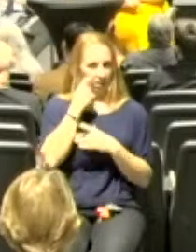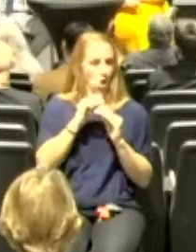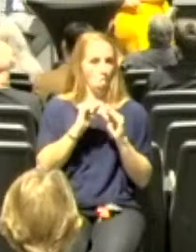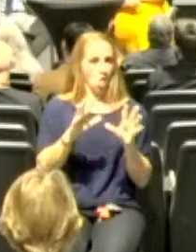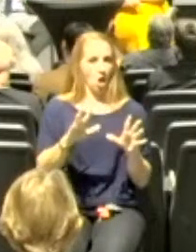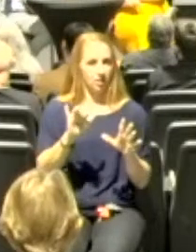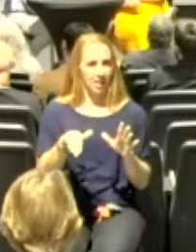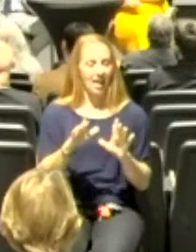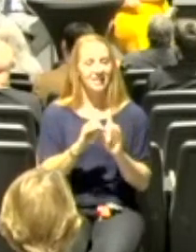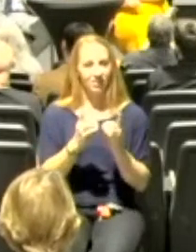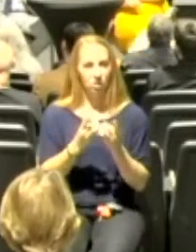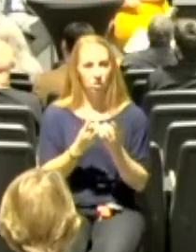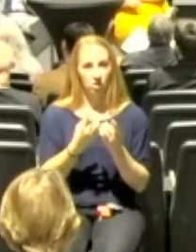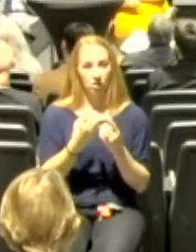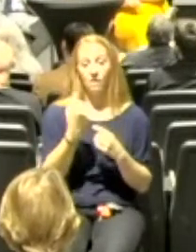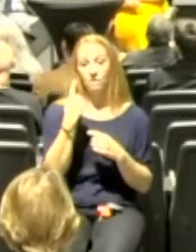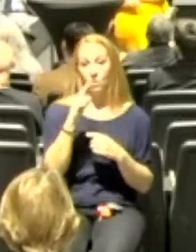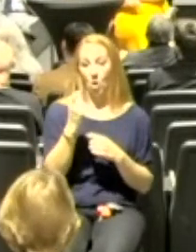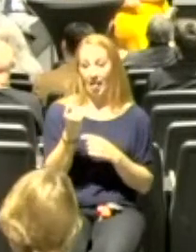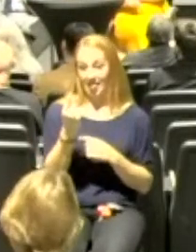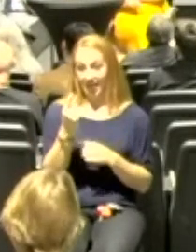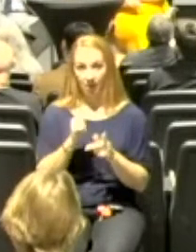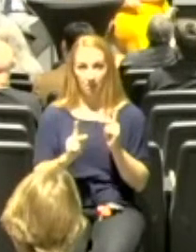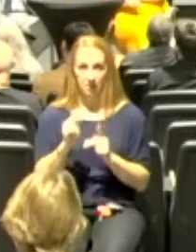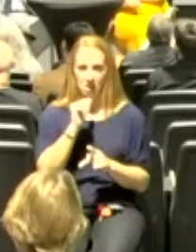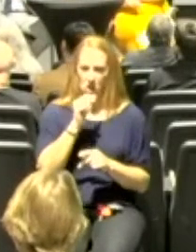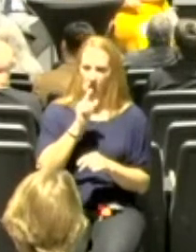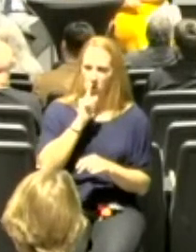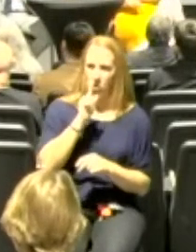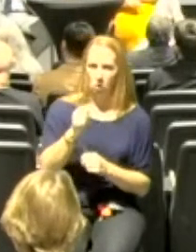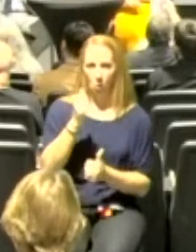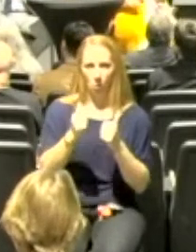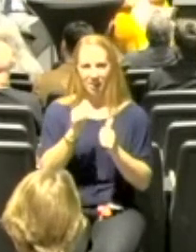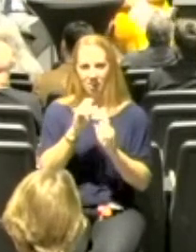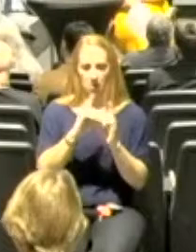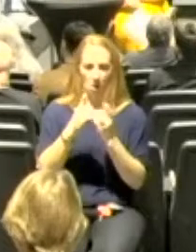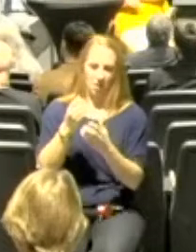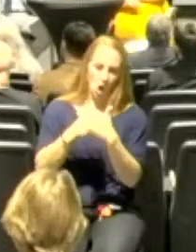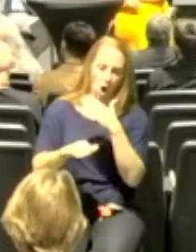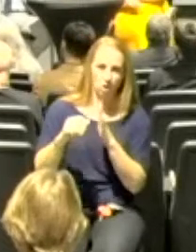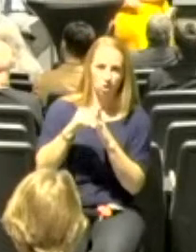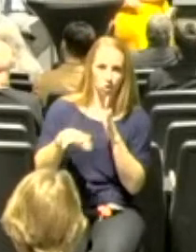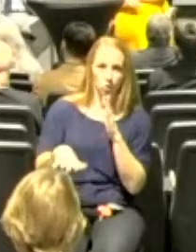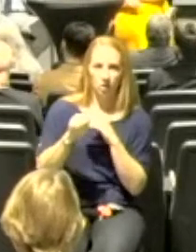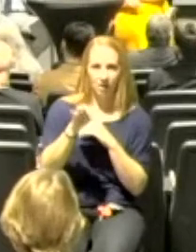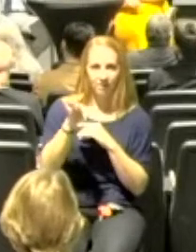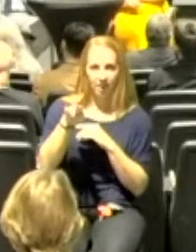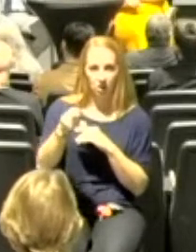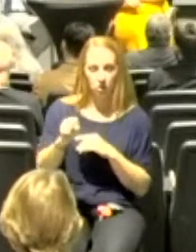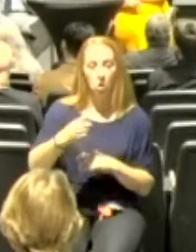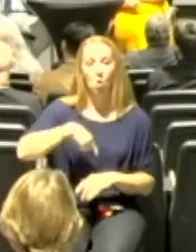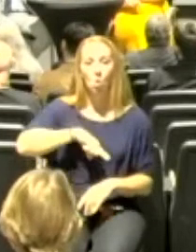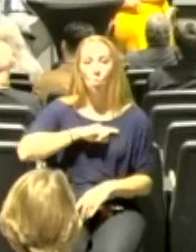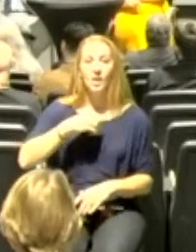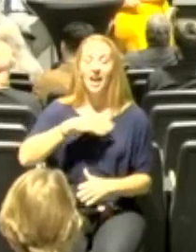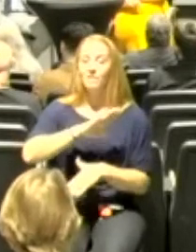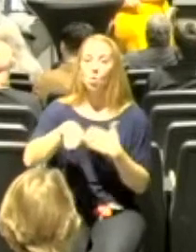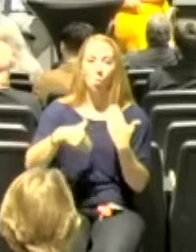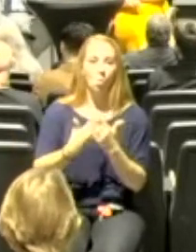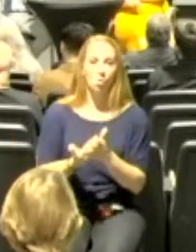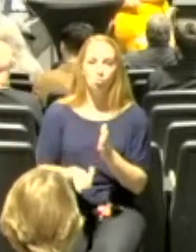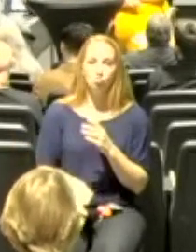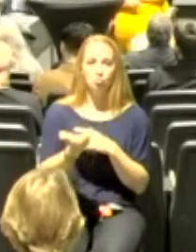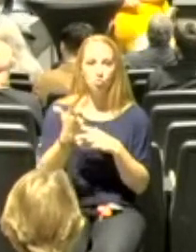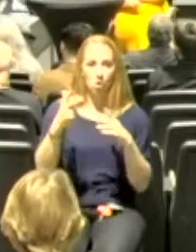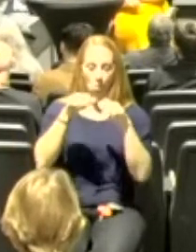Division. And for a lot of people, they're not sure exactly what departments fall under Student Affairs. So we have the entire TRIO umbrella, and we are